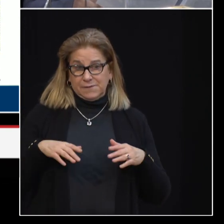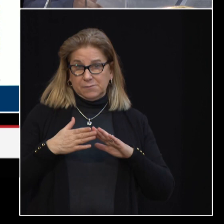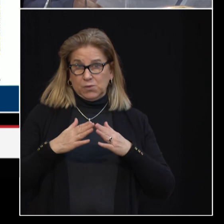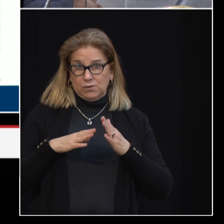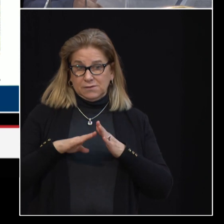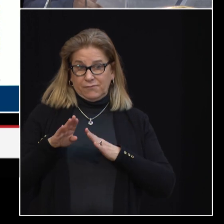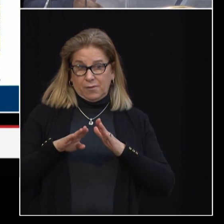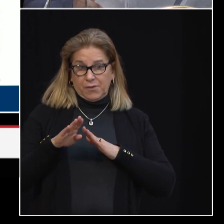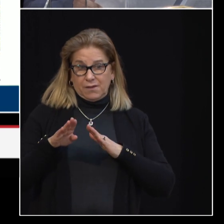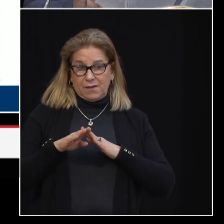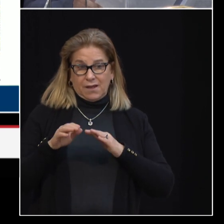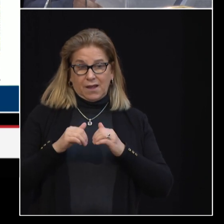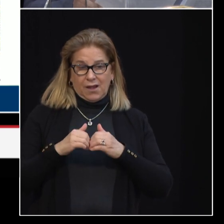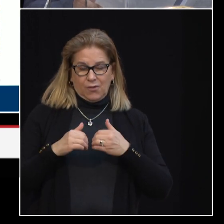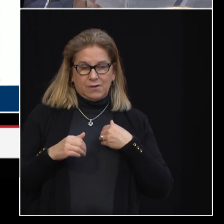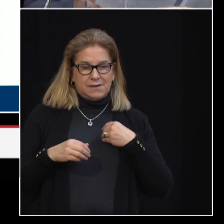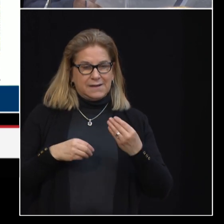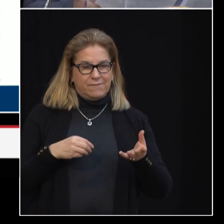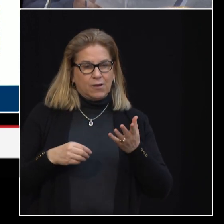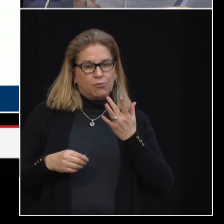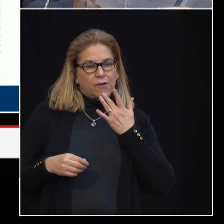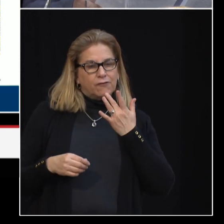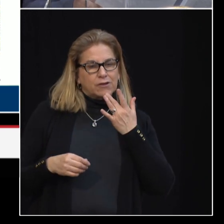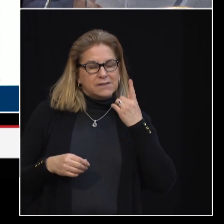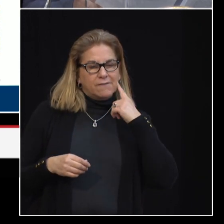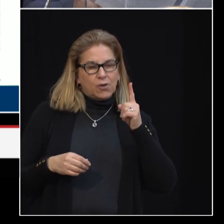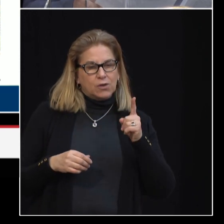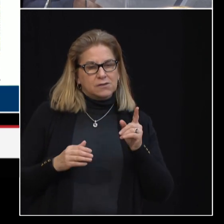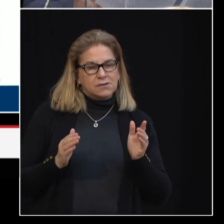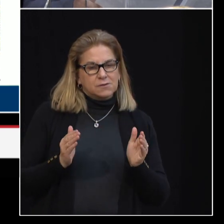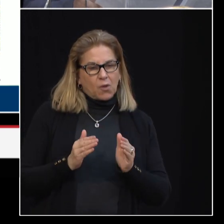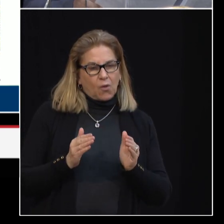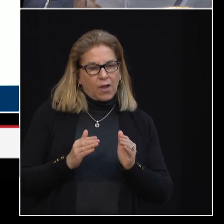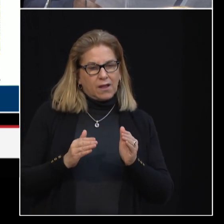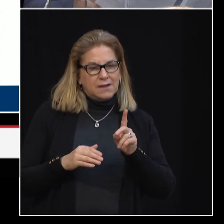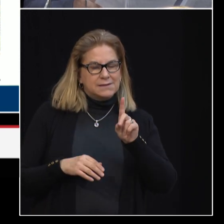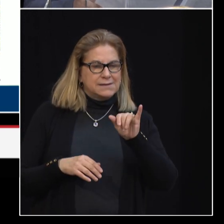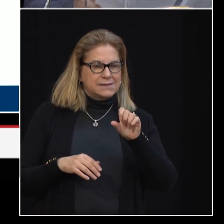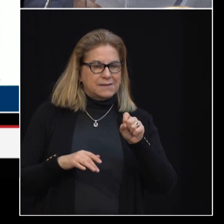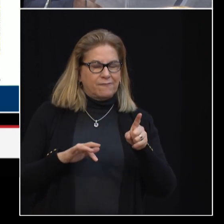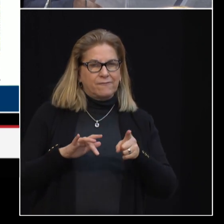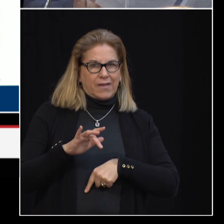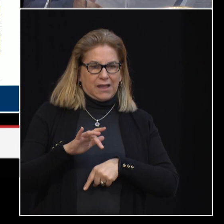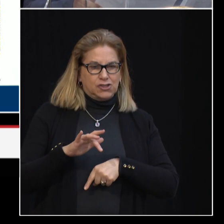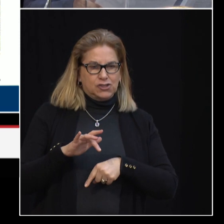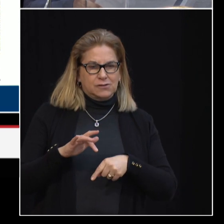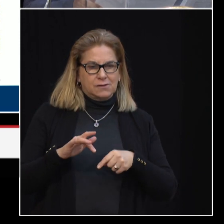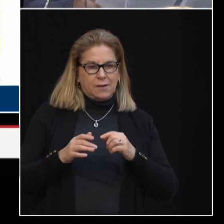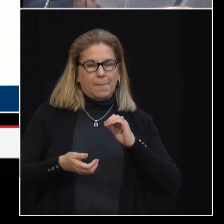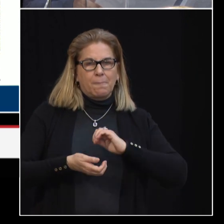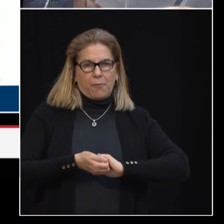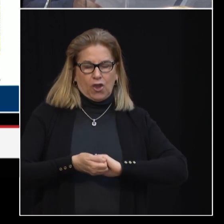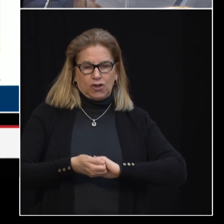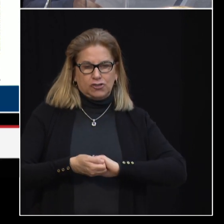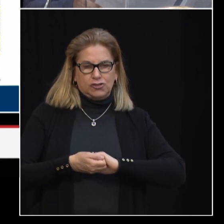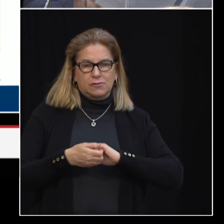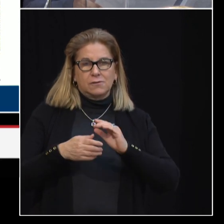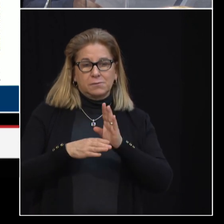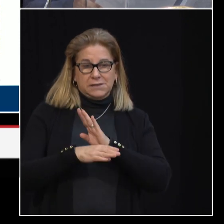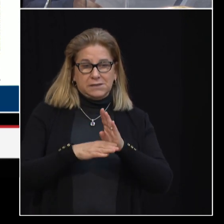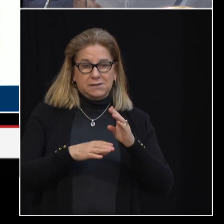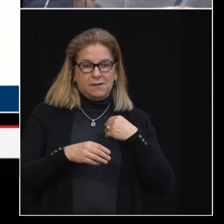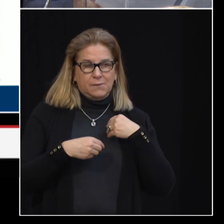small, local, and socially disadvantaged partners to help make a more equitable and inclusive business community that can help